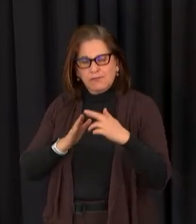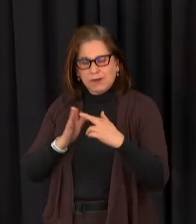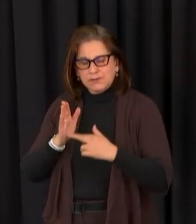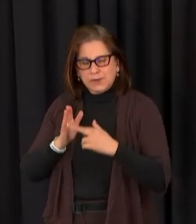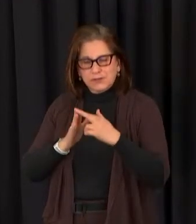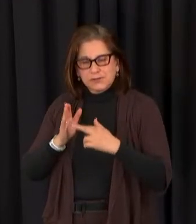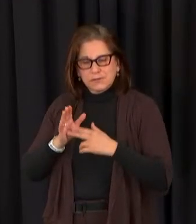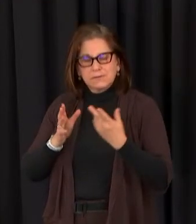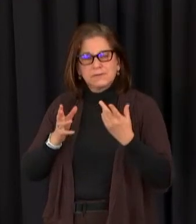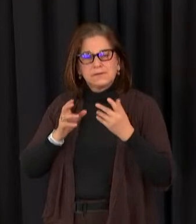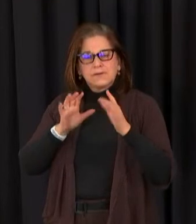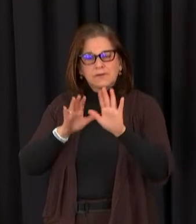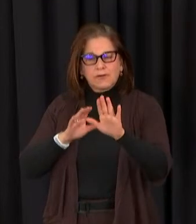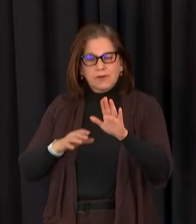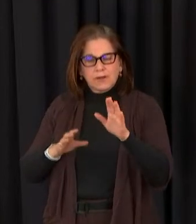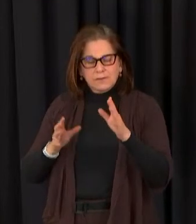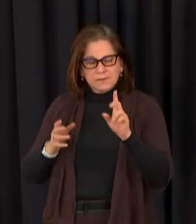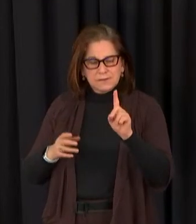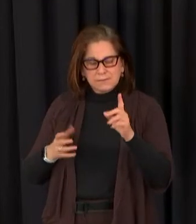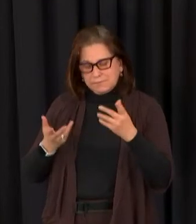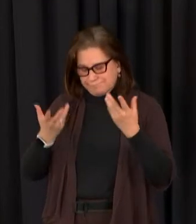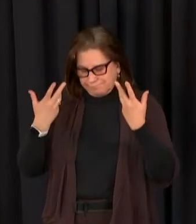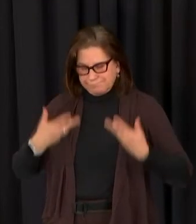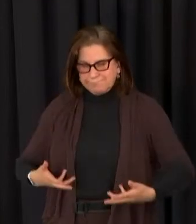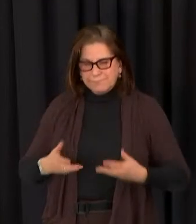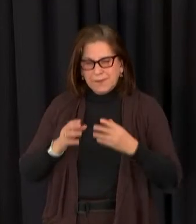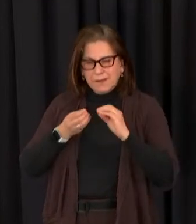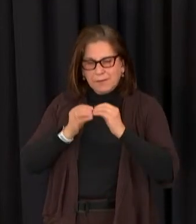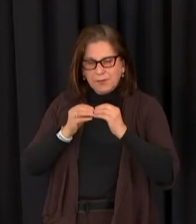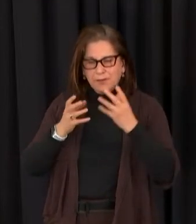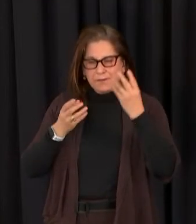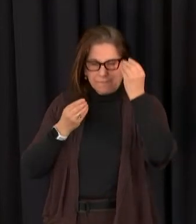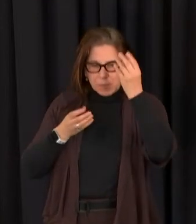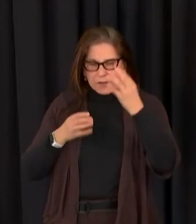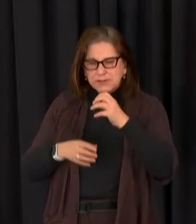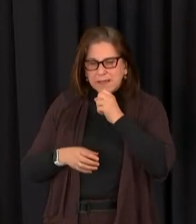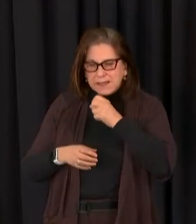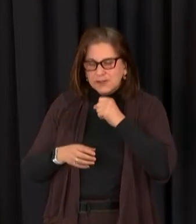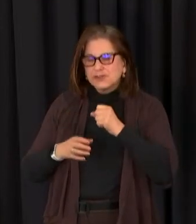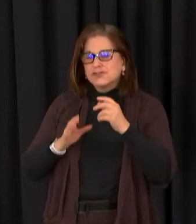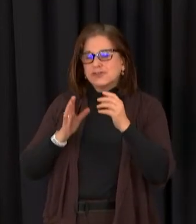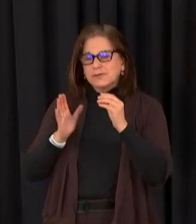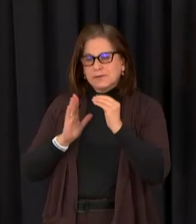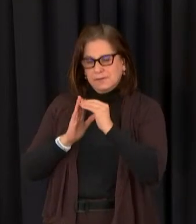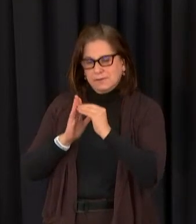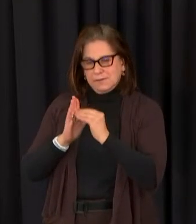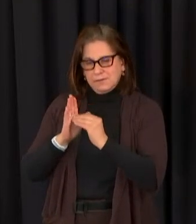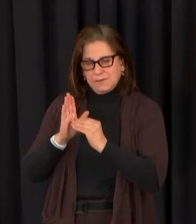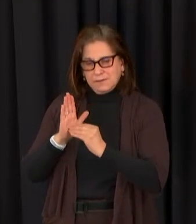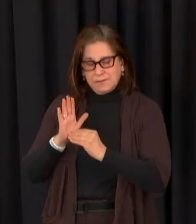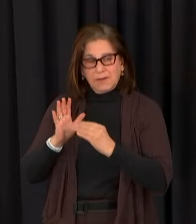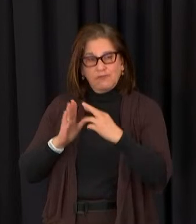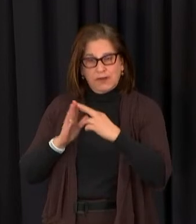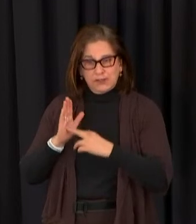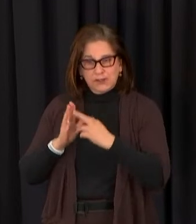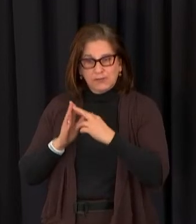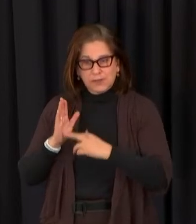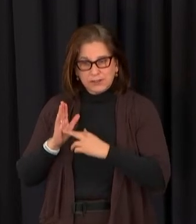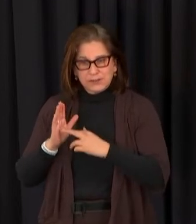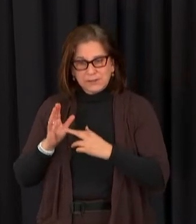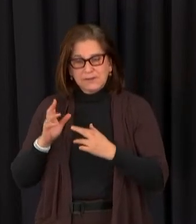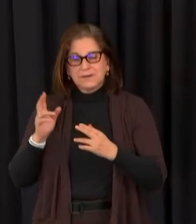information, medical history, and the like to pre-register so the system